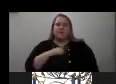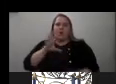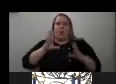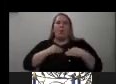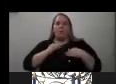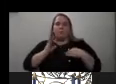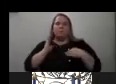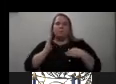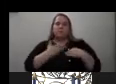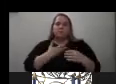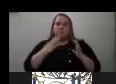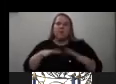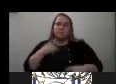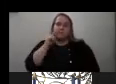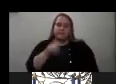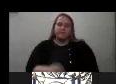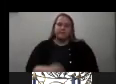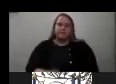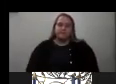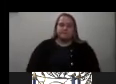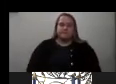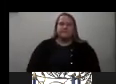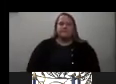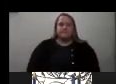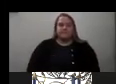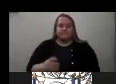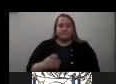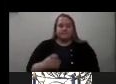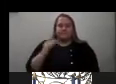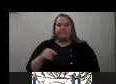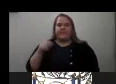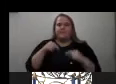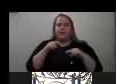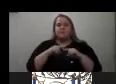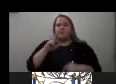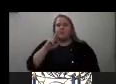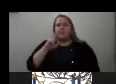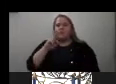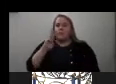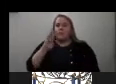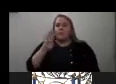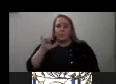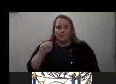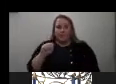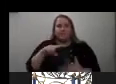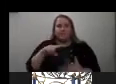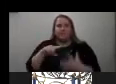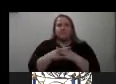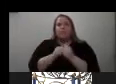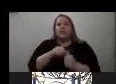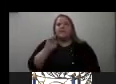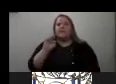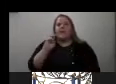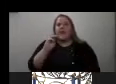these ballets. Okay, so let's get back to rubies and start with emeralds.